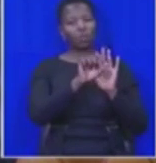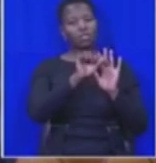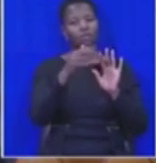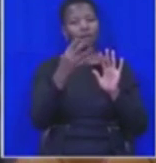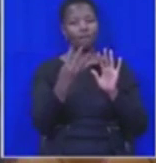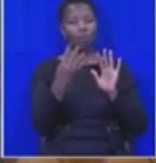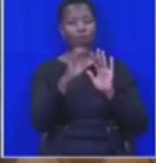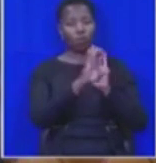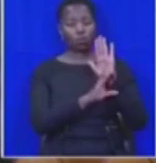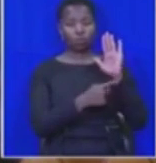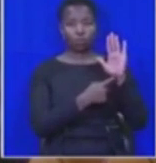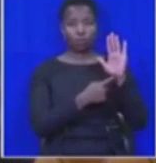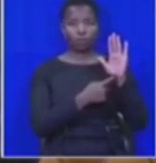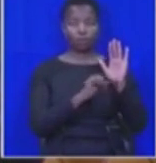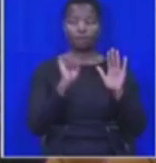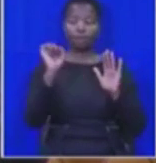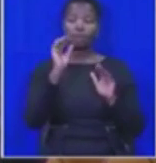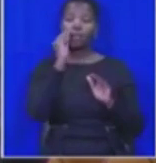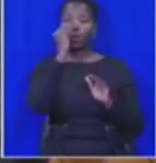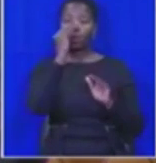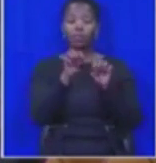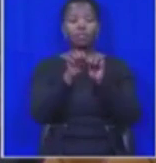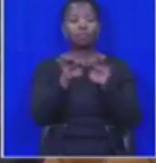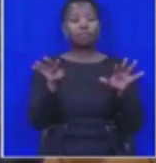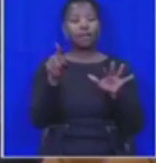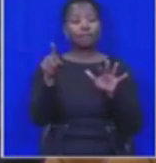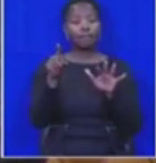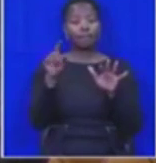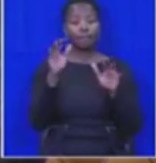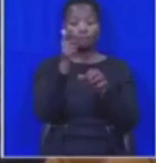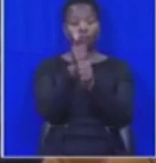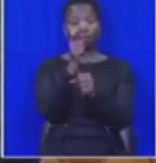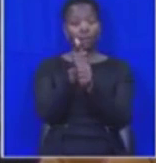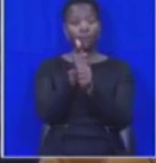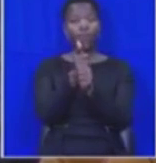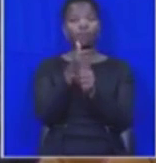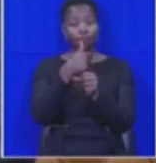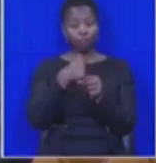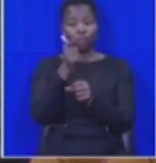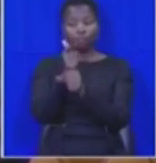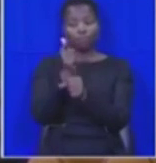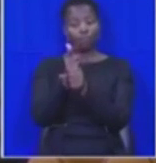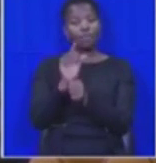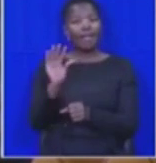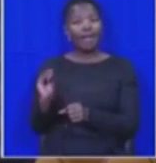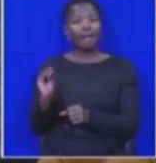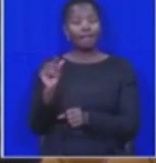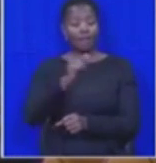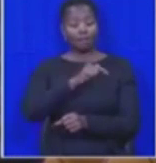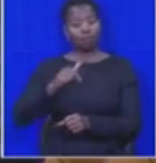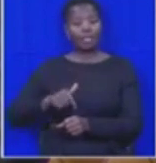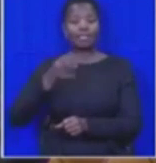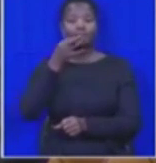Constitution. According to a news broadcast of the proceedings, which I have on video, the President